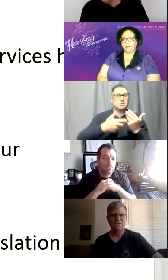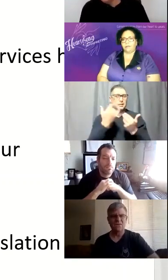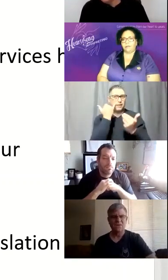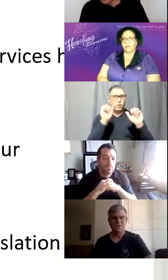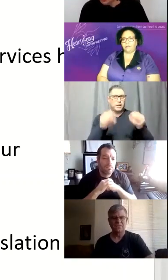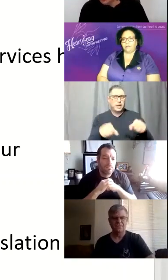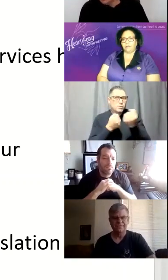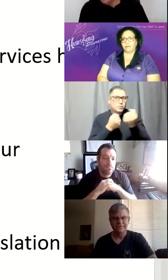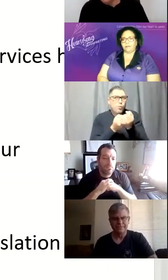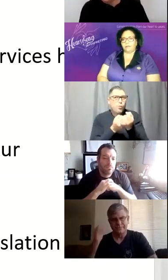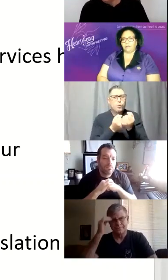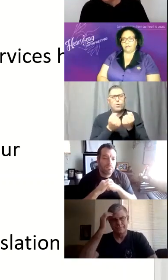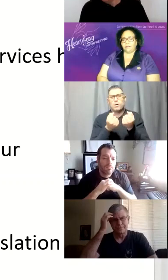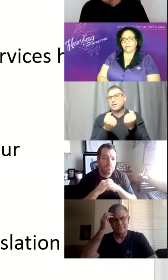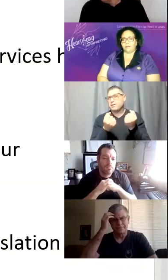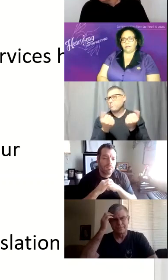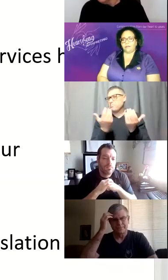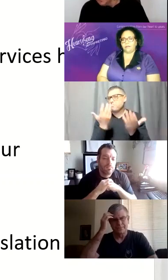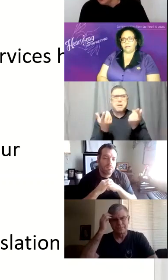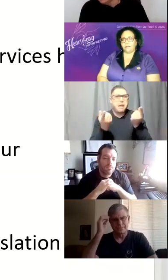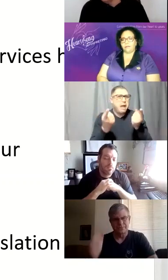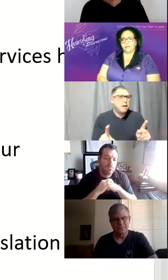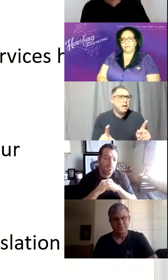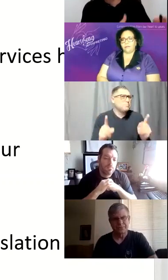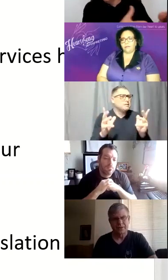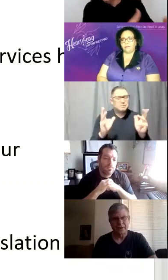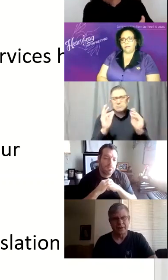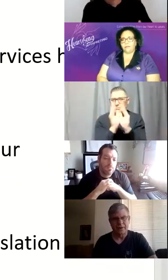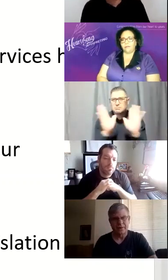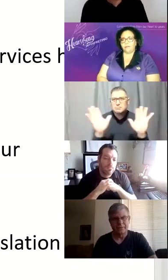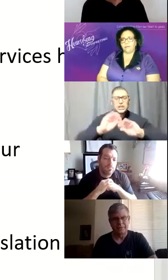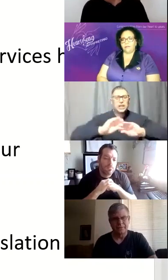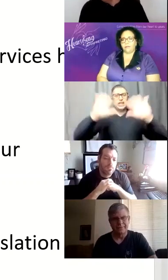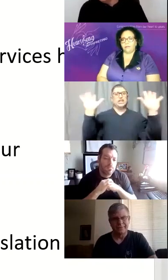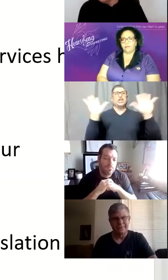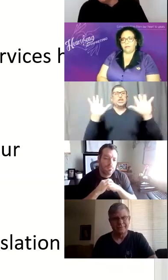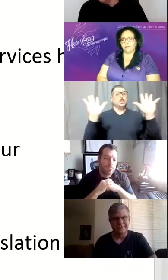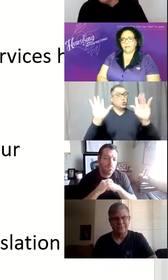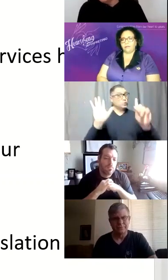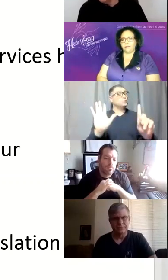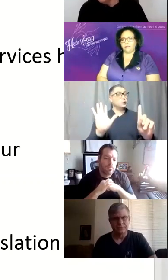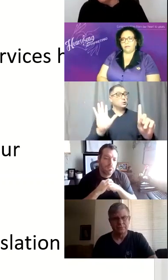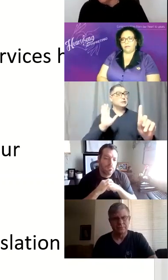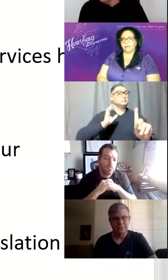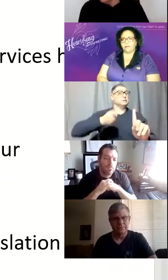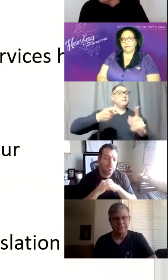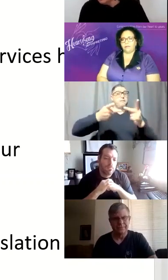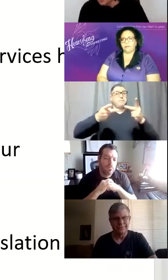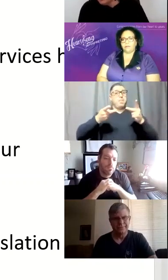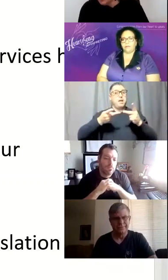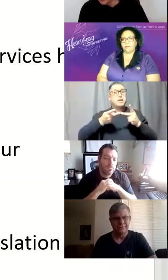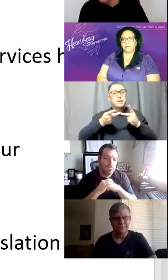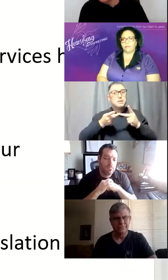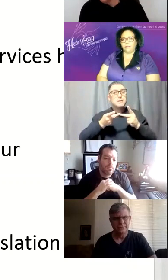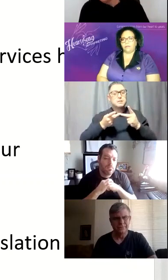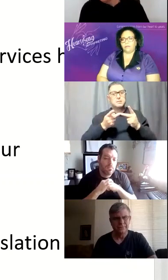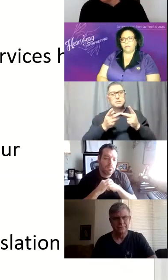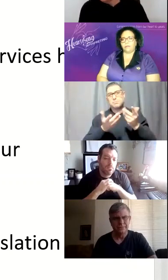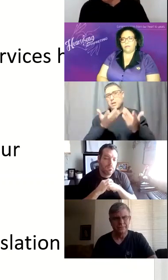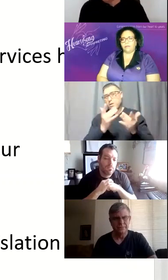a regularly occurring, make it clear that this particular place on, online